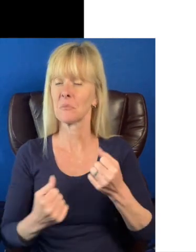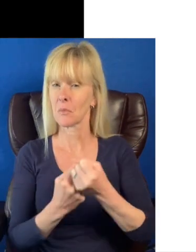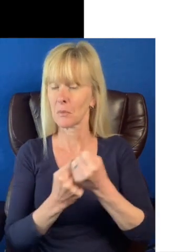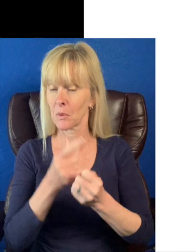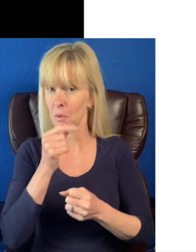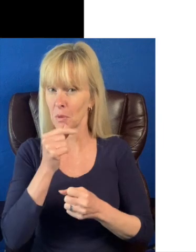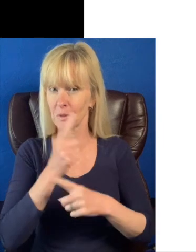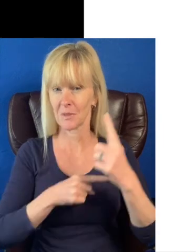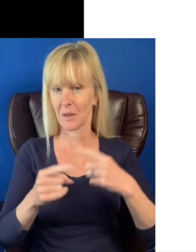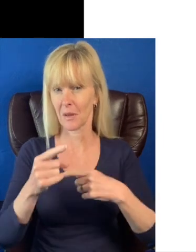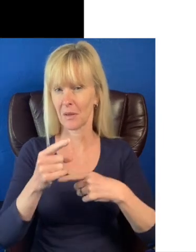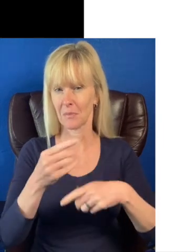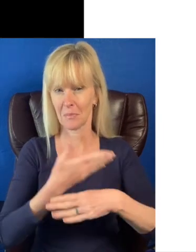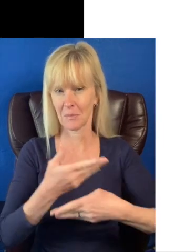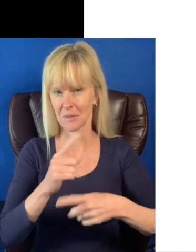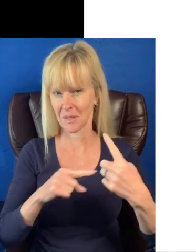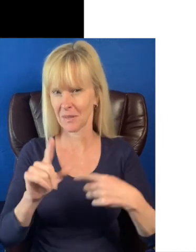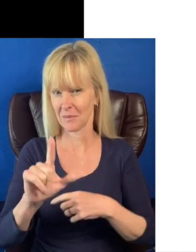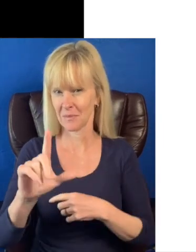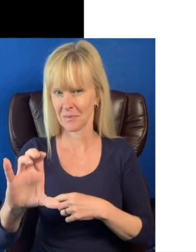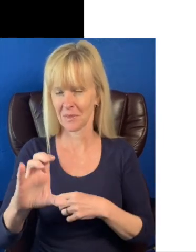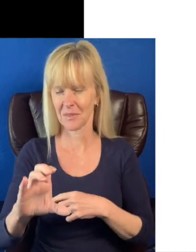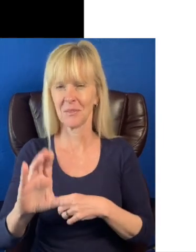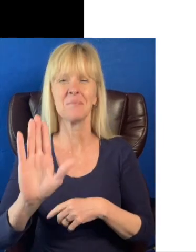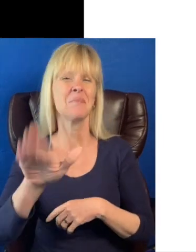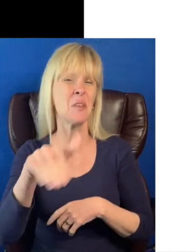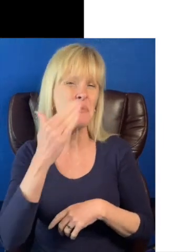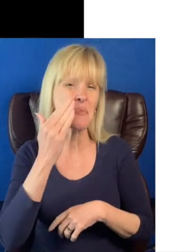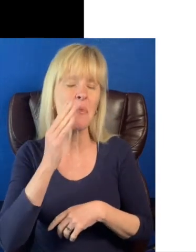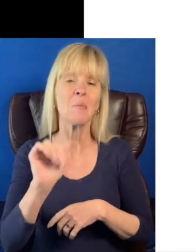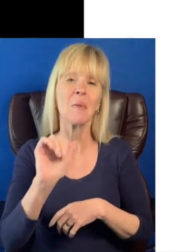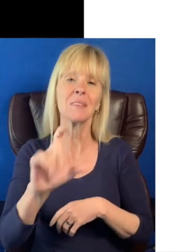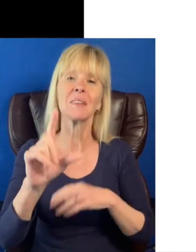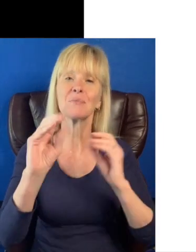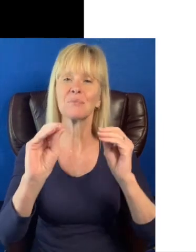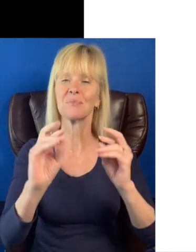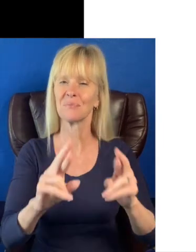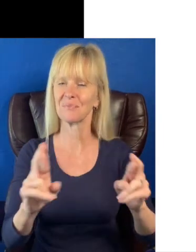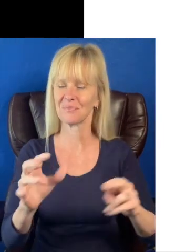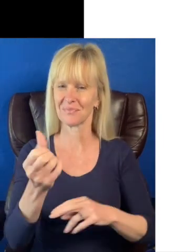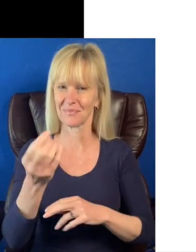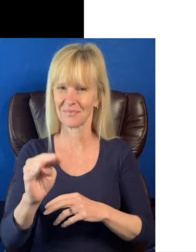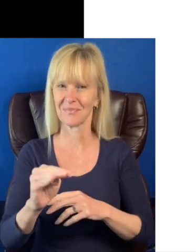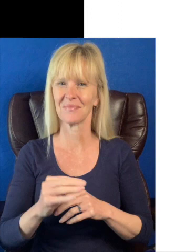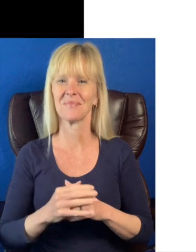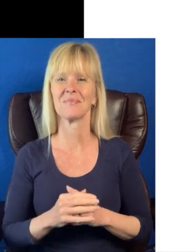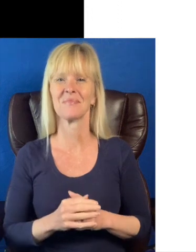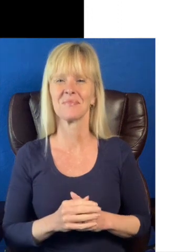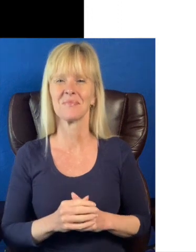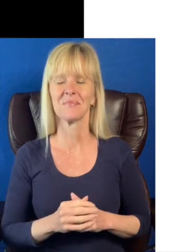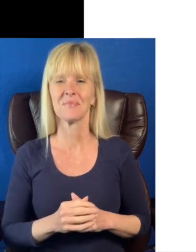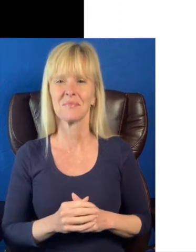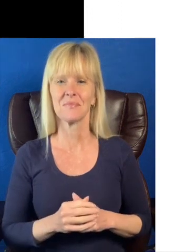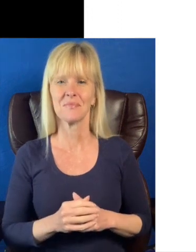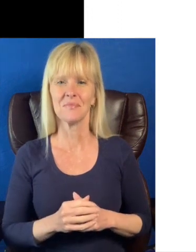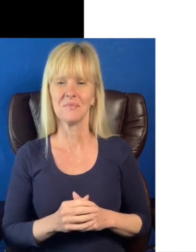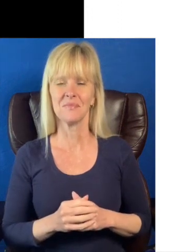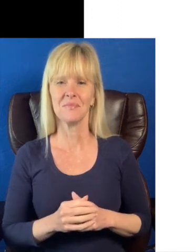This is sponsored by Sign Baby Sign, LLC, also known as ASL